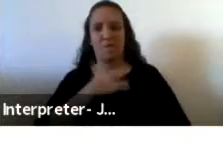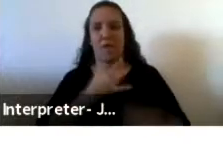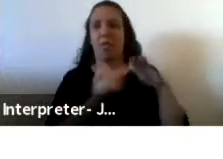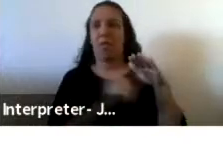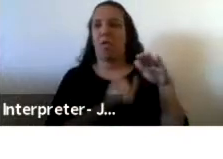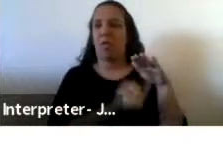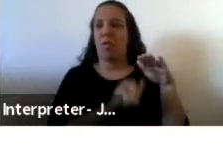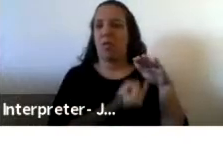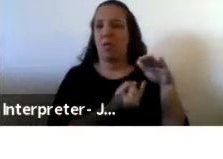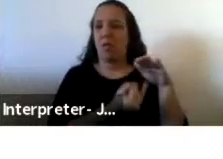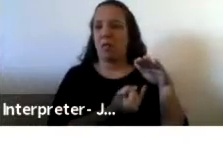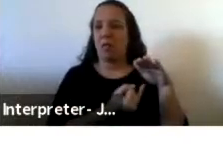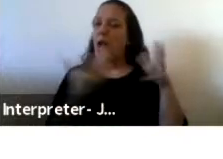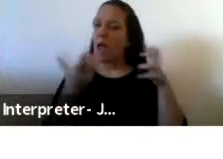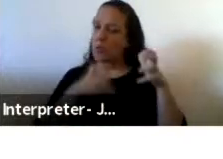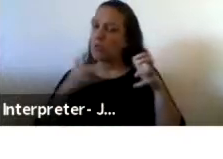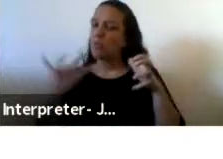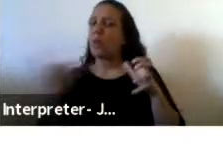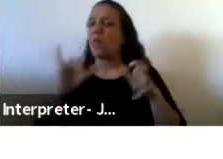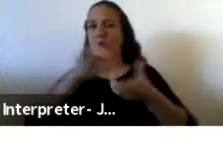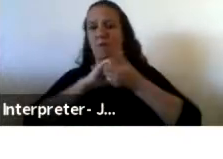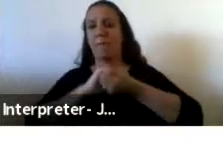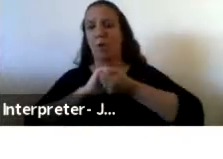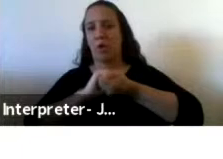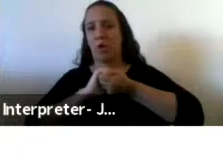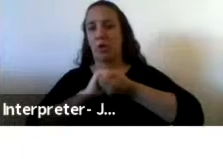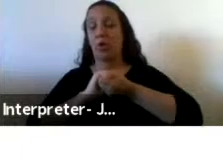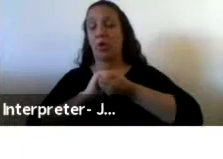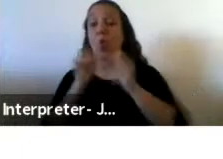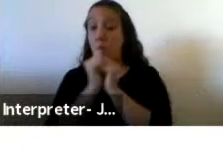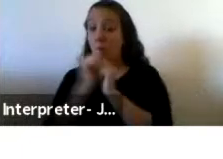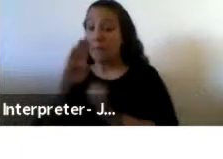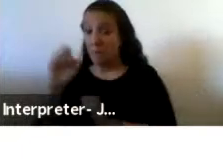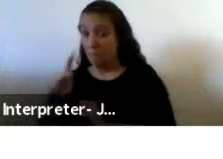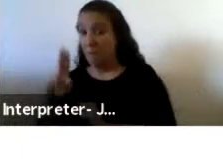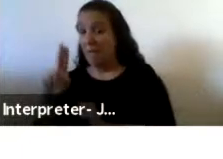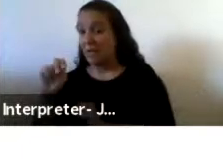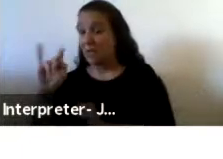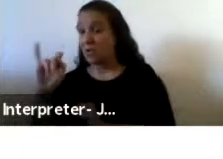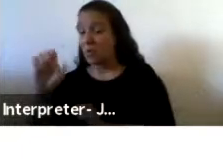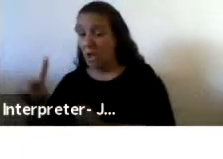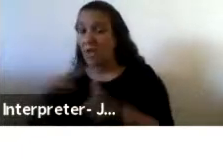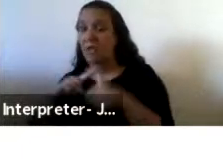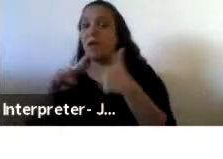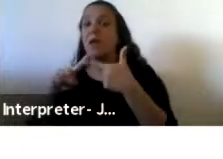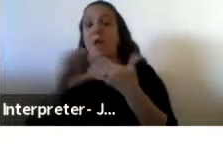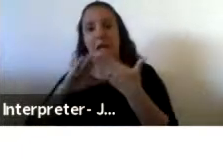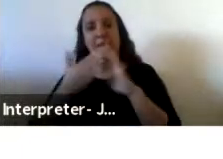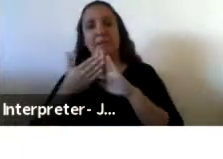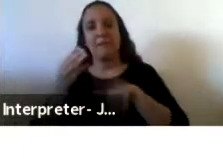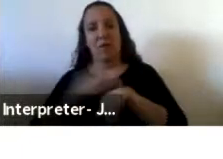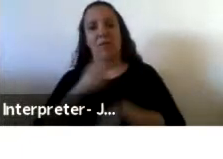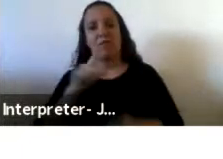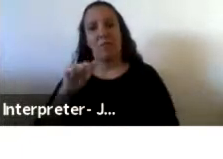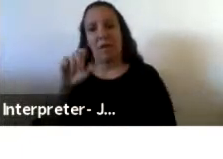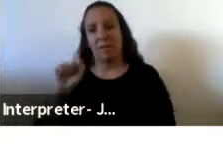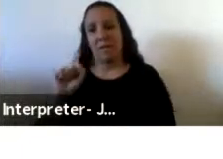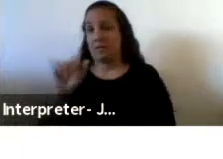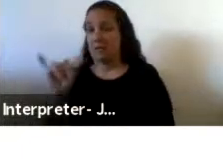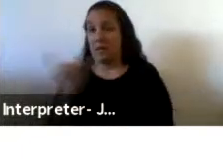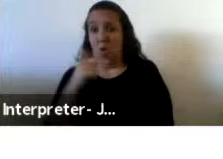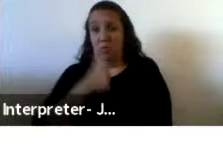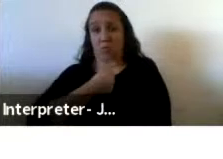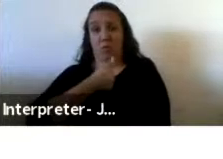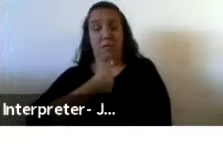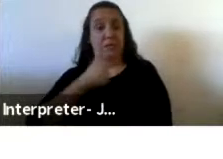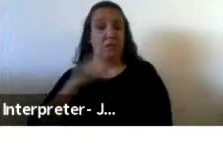have, you know, a partner, you know, not only with Bank United, with Town of Miami Lakes, and also with me. I'll be more than happy to. And